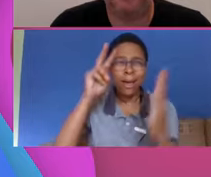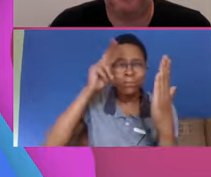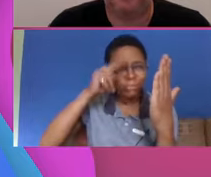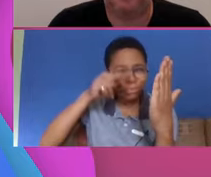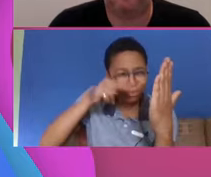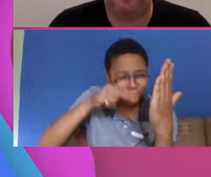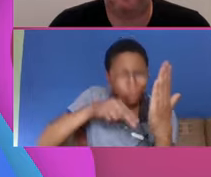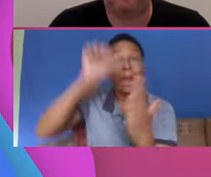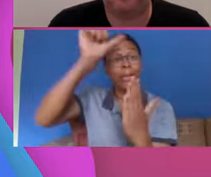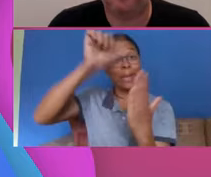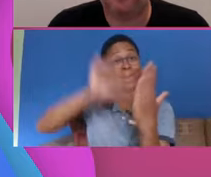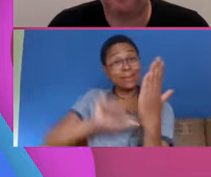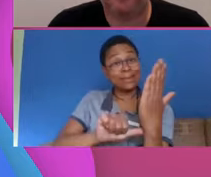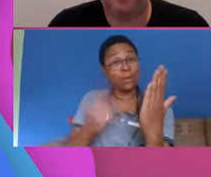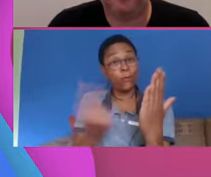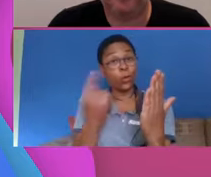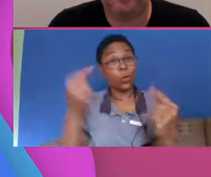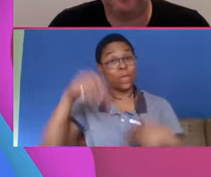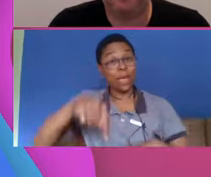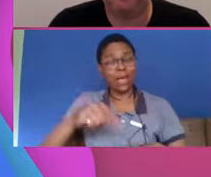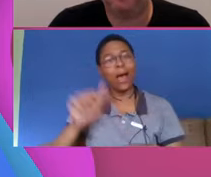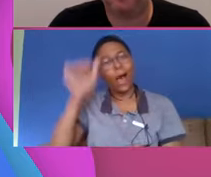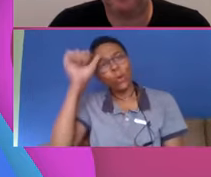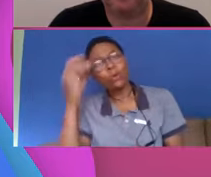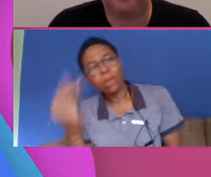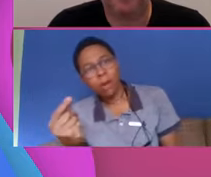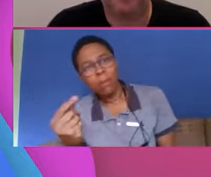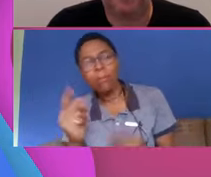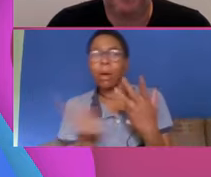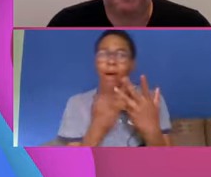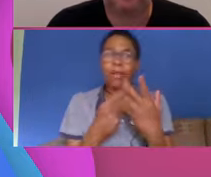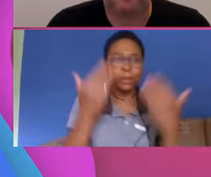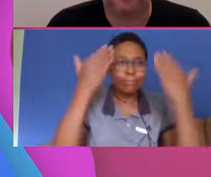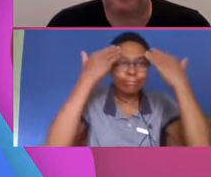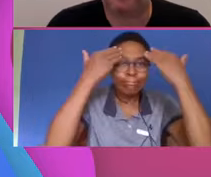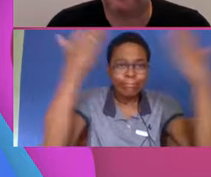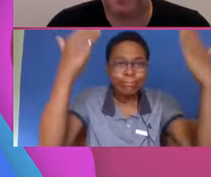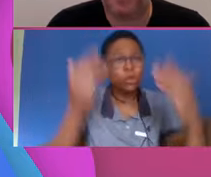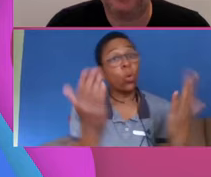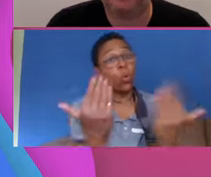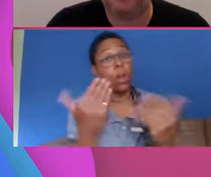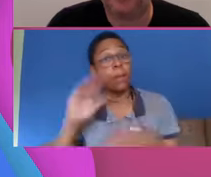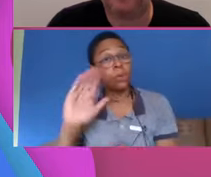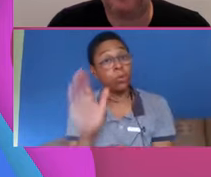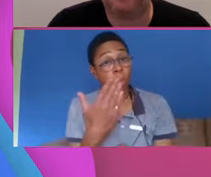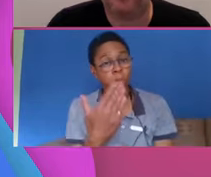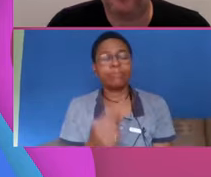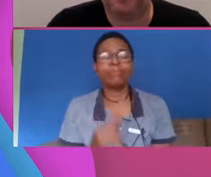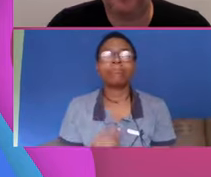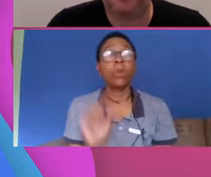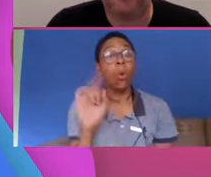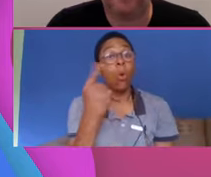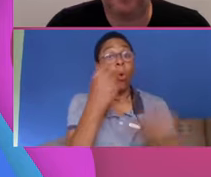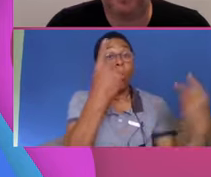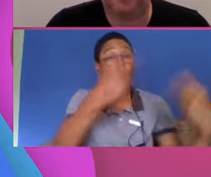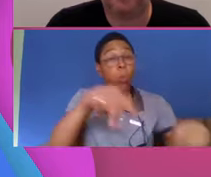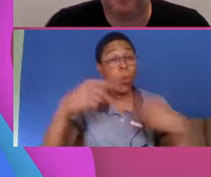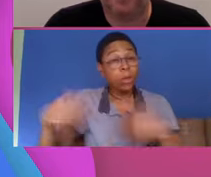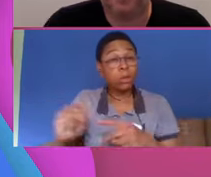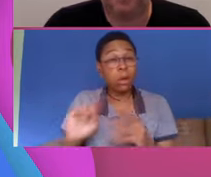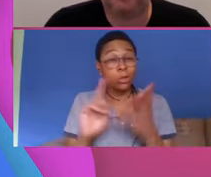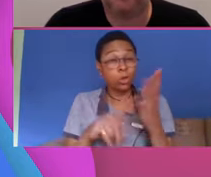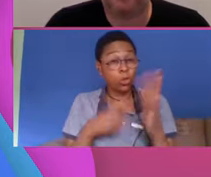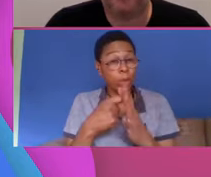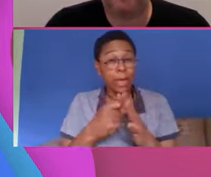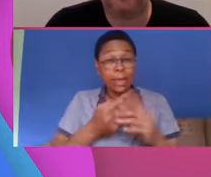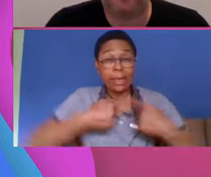list, but there are also lots of you who are new to us. So One Dance UK is the sector support organisation for dance,